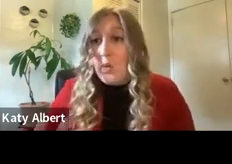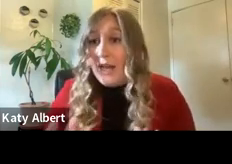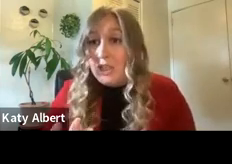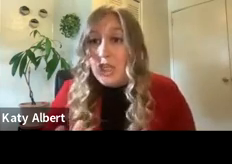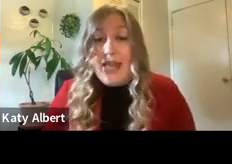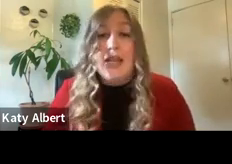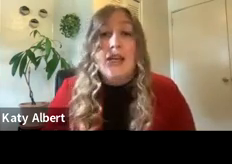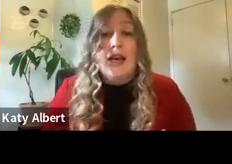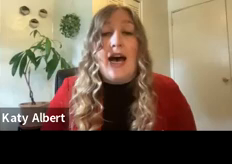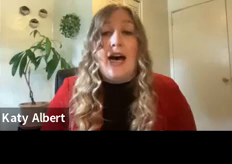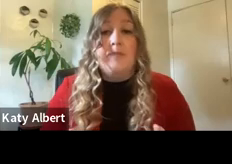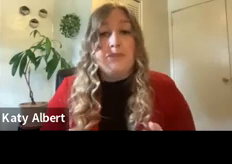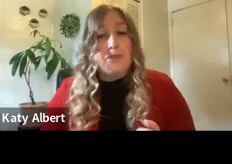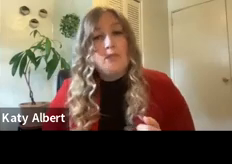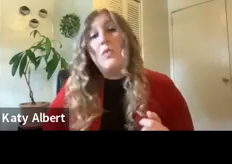like a question,